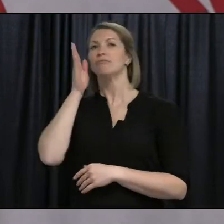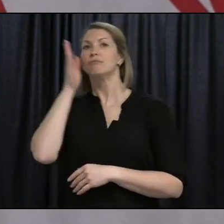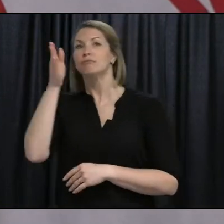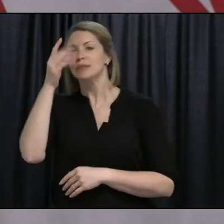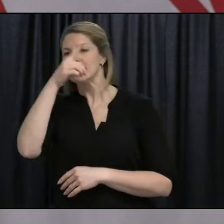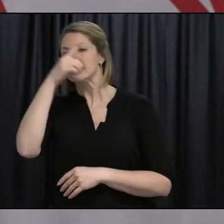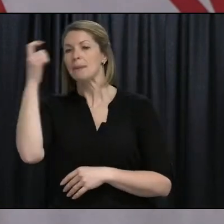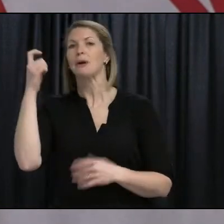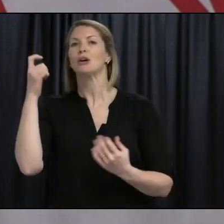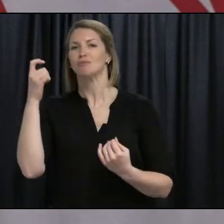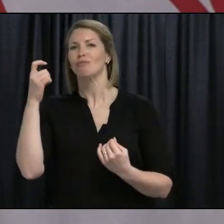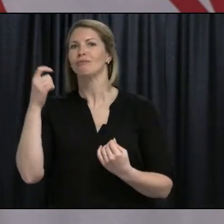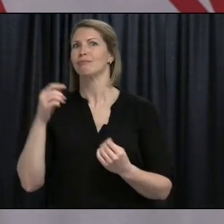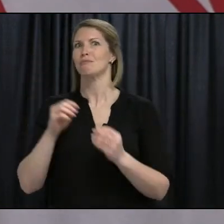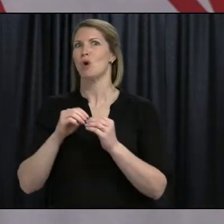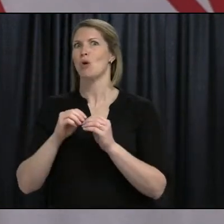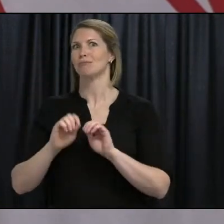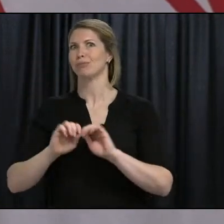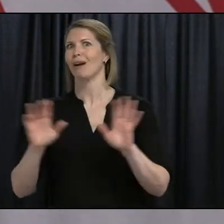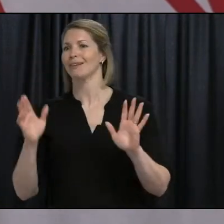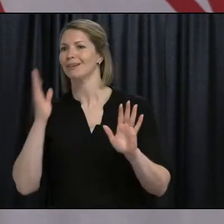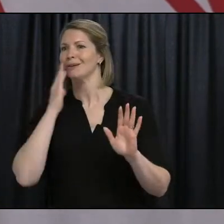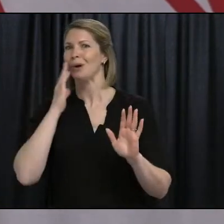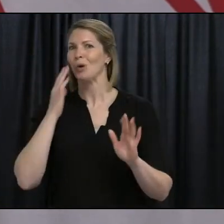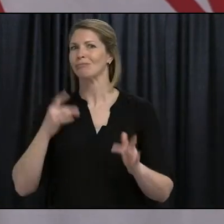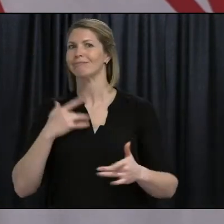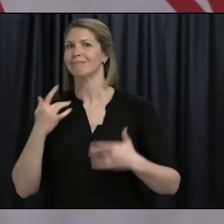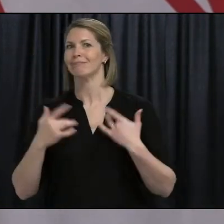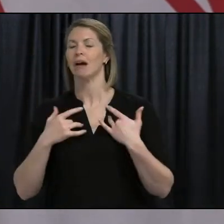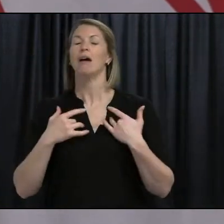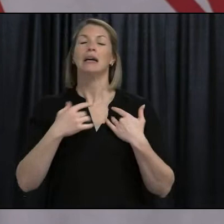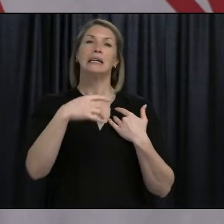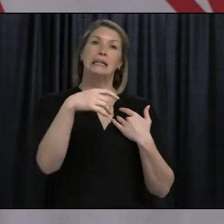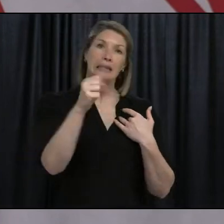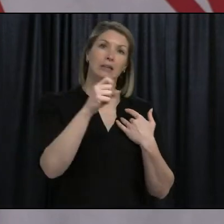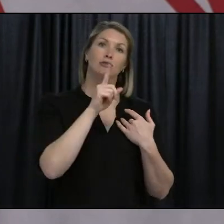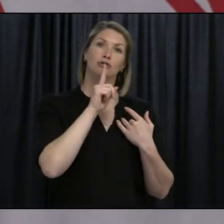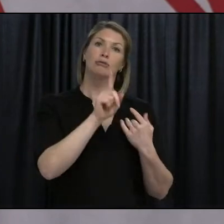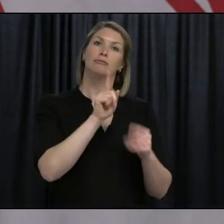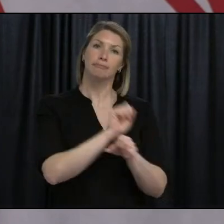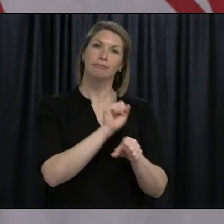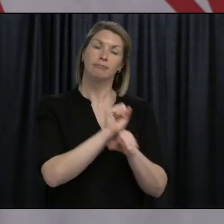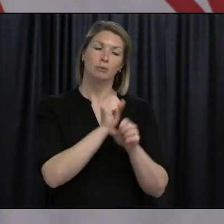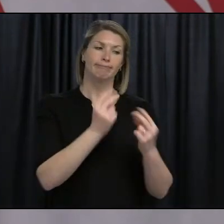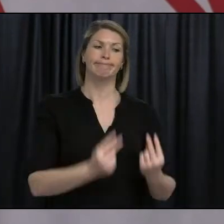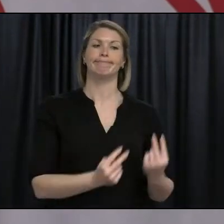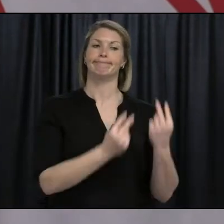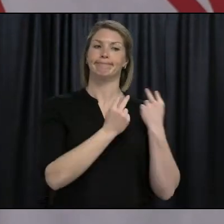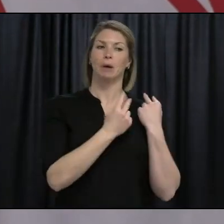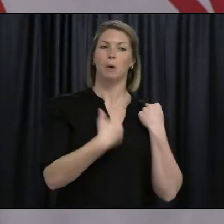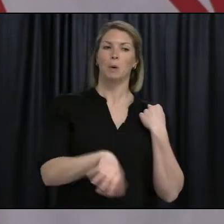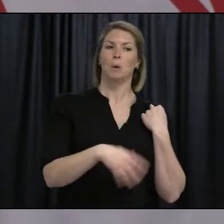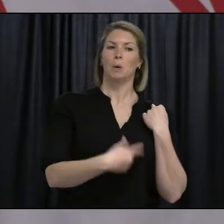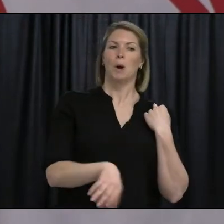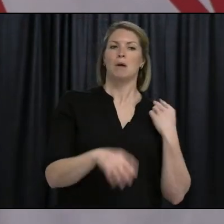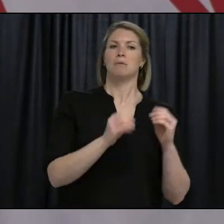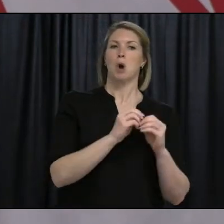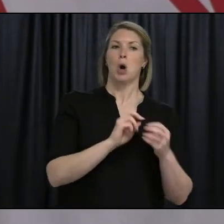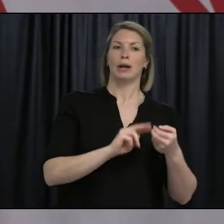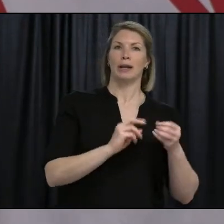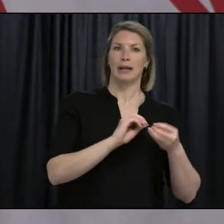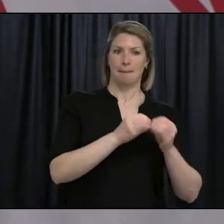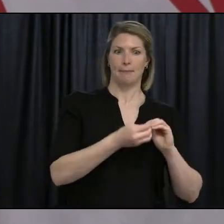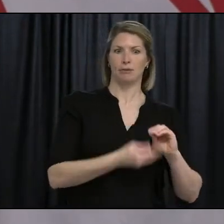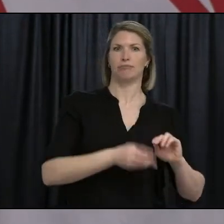number of positive COVID-19 cases in our province, but I want to assure everyone out there, we are on it. We know